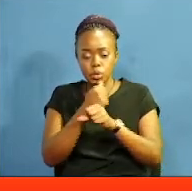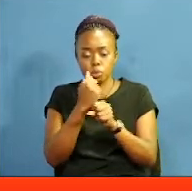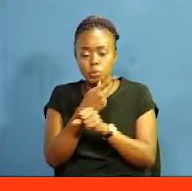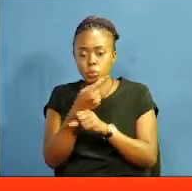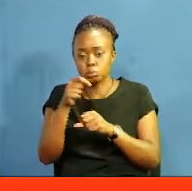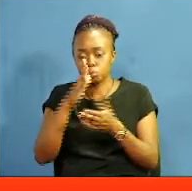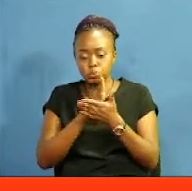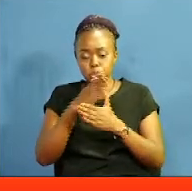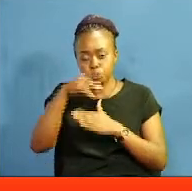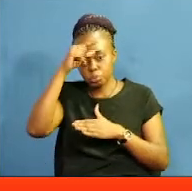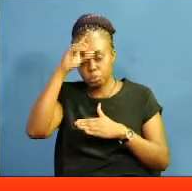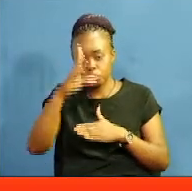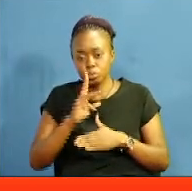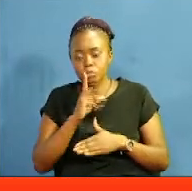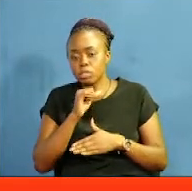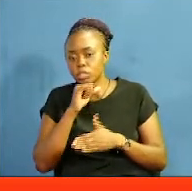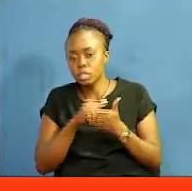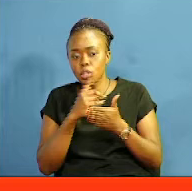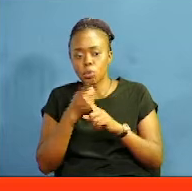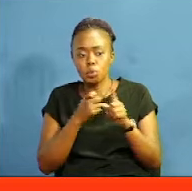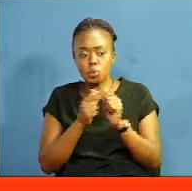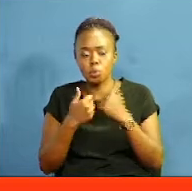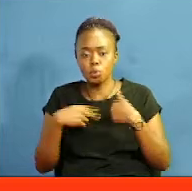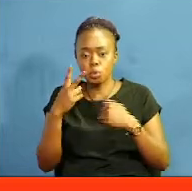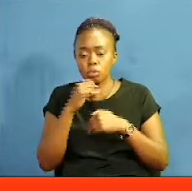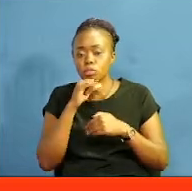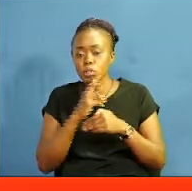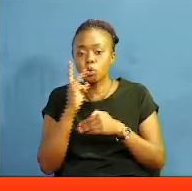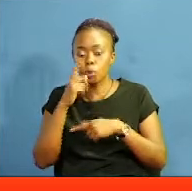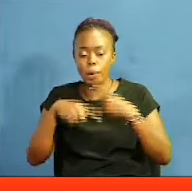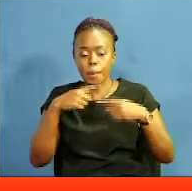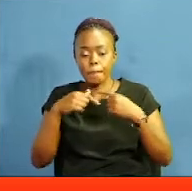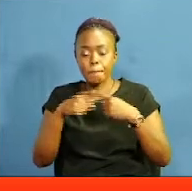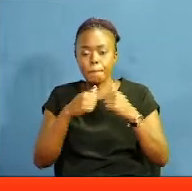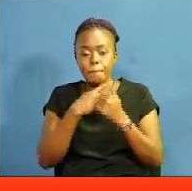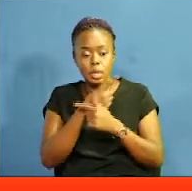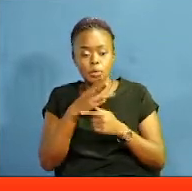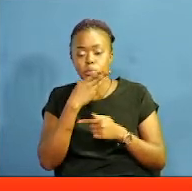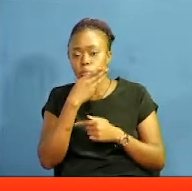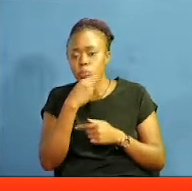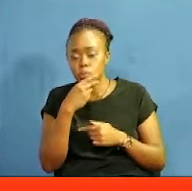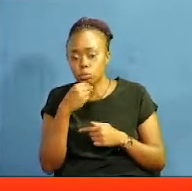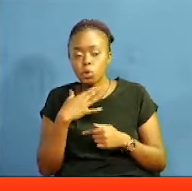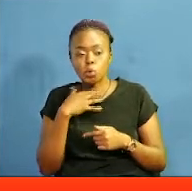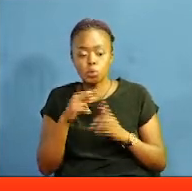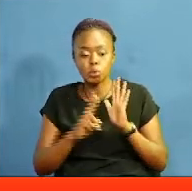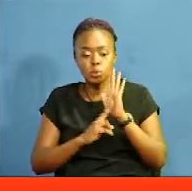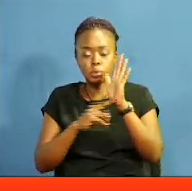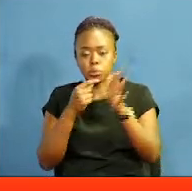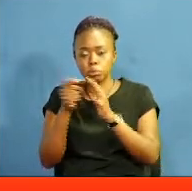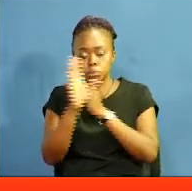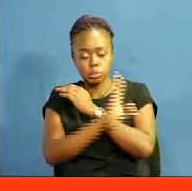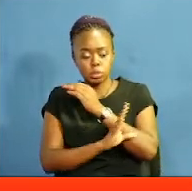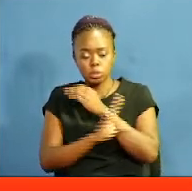the next government. Yes. It wasn't about from the inception of all this, it wasn't about Malala, it was about him wanting to represent the